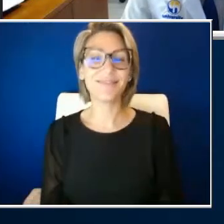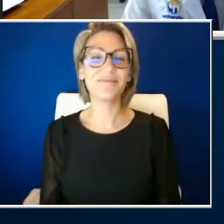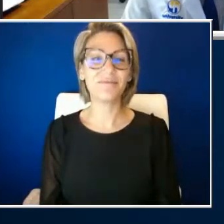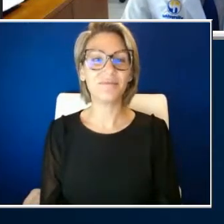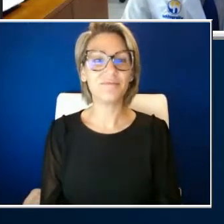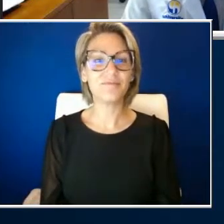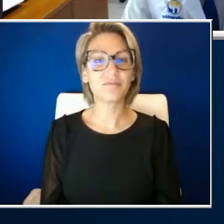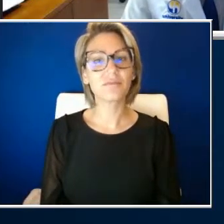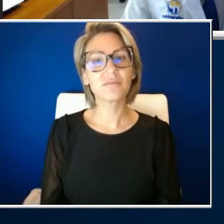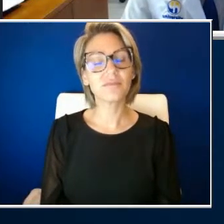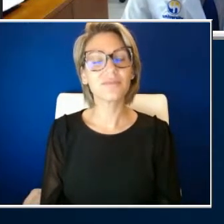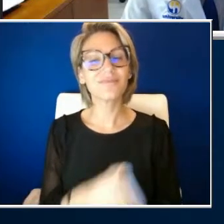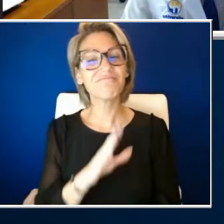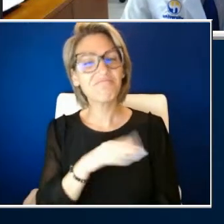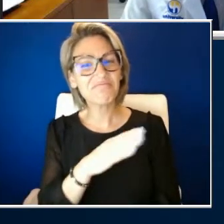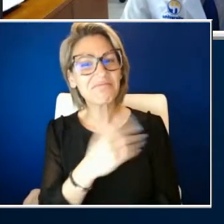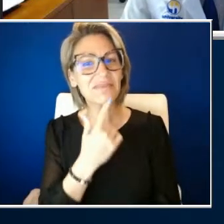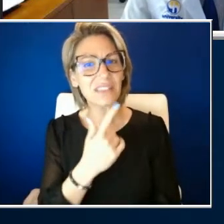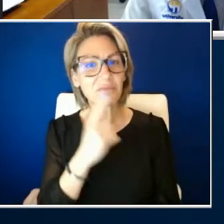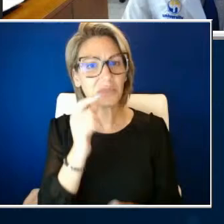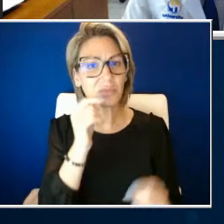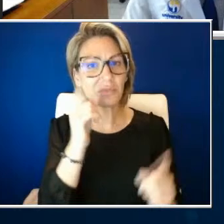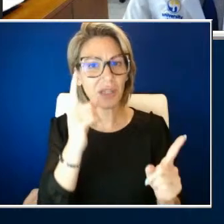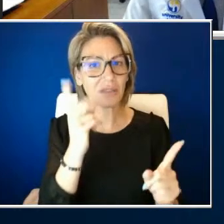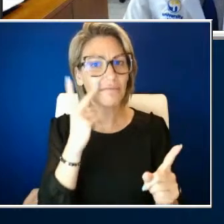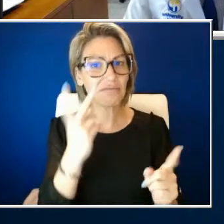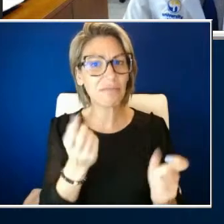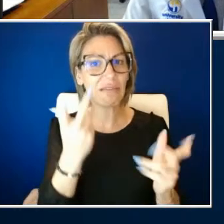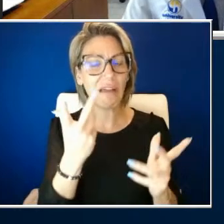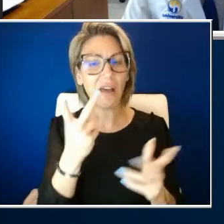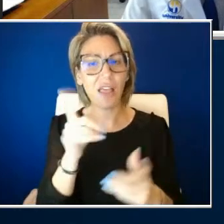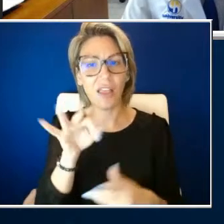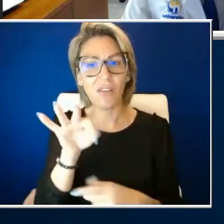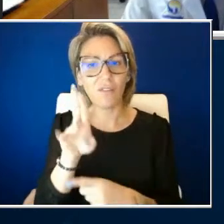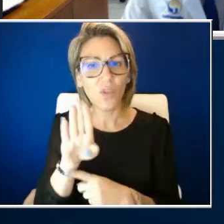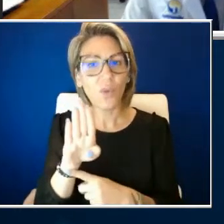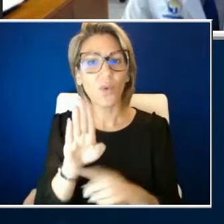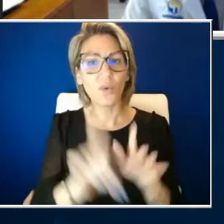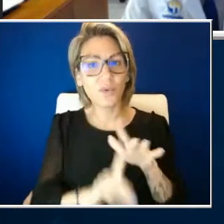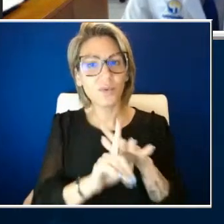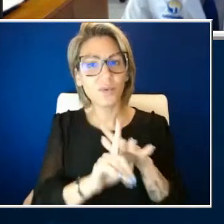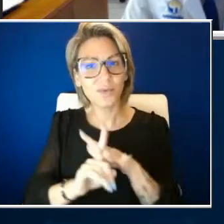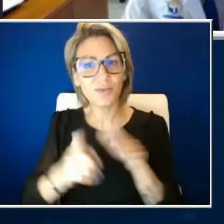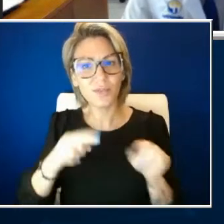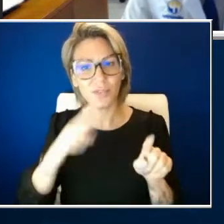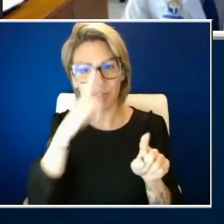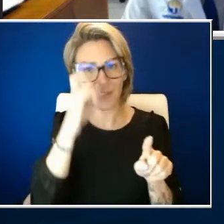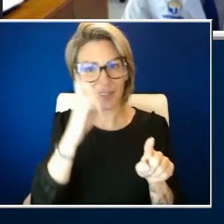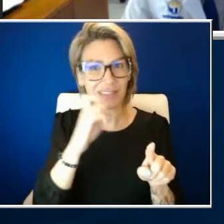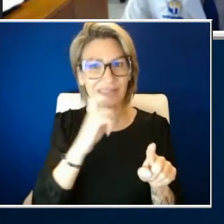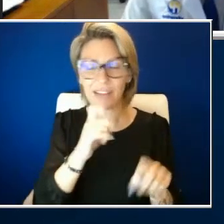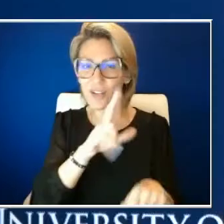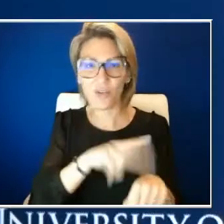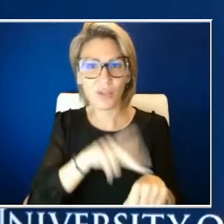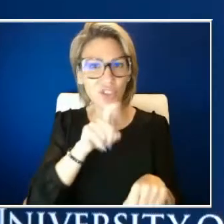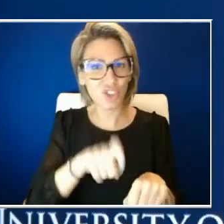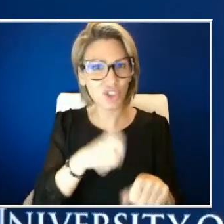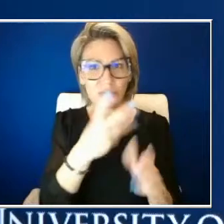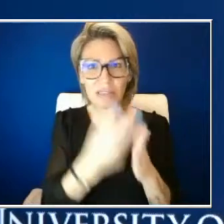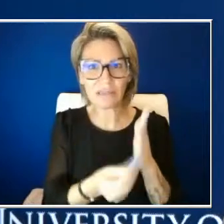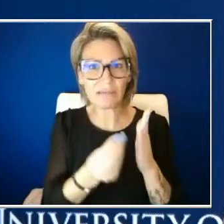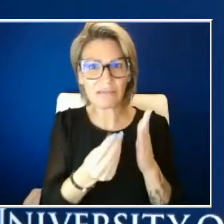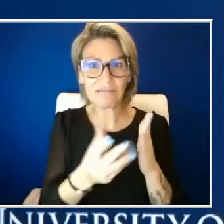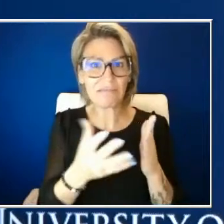I'm surprised. I saw a lot of influenza continued throughout the summer. That's not our normal trend. It should have been gone. Yeah, I mean, we would